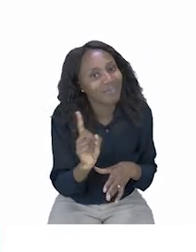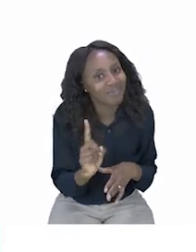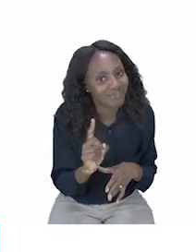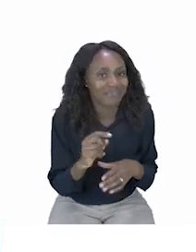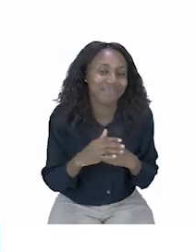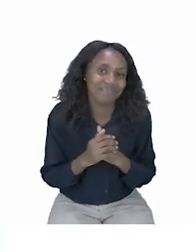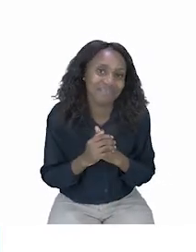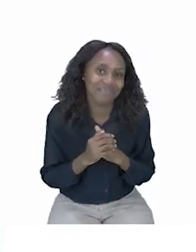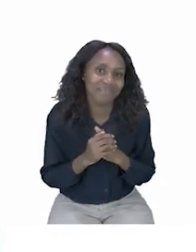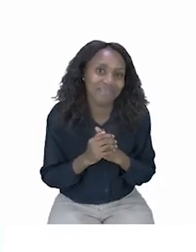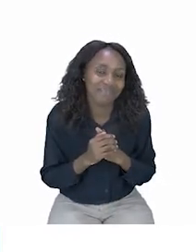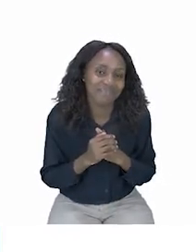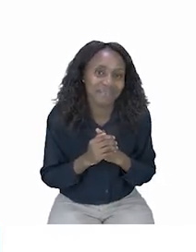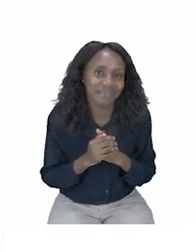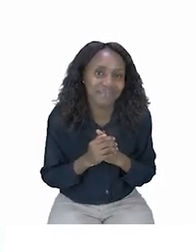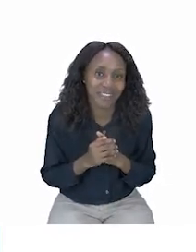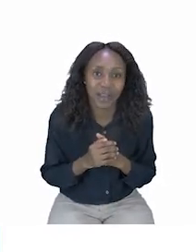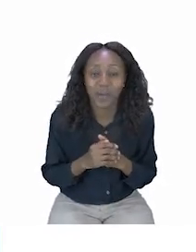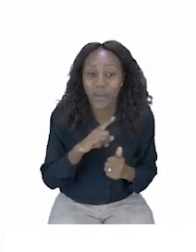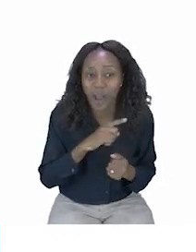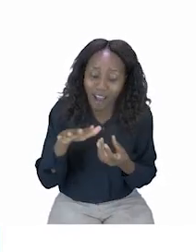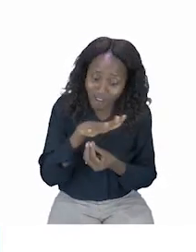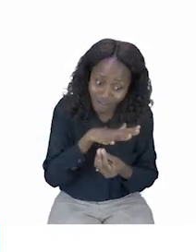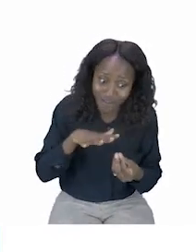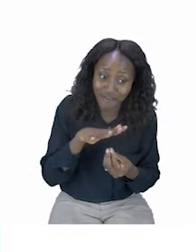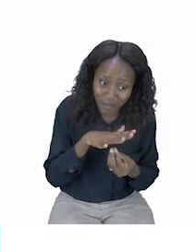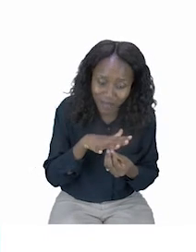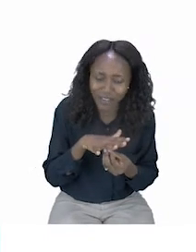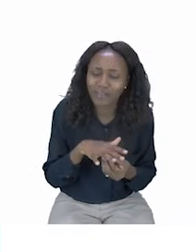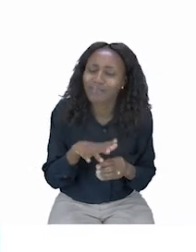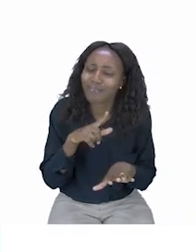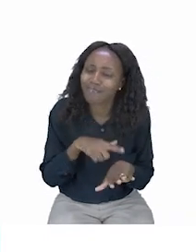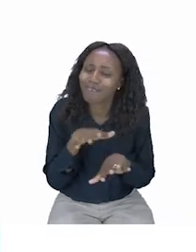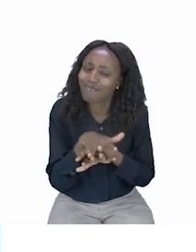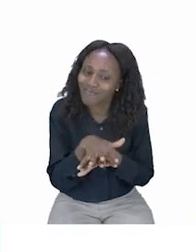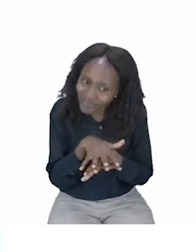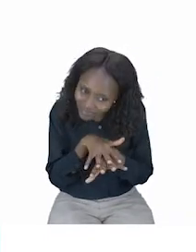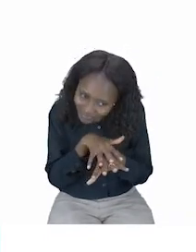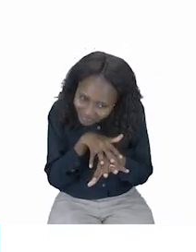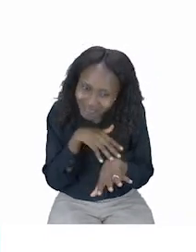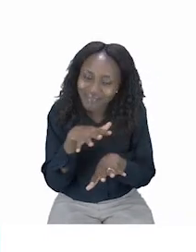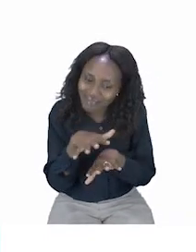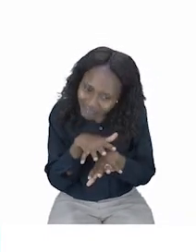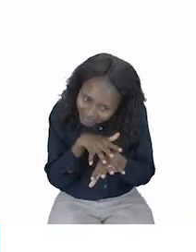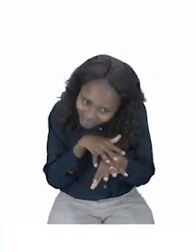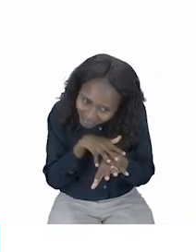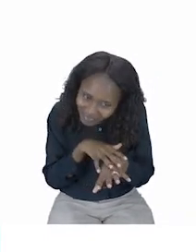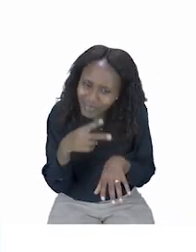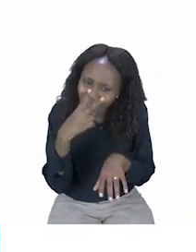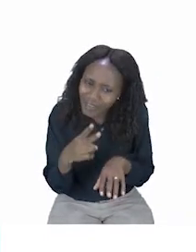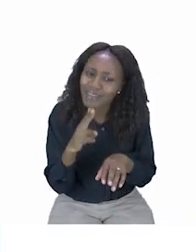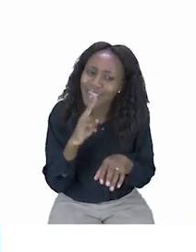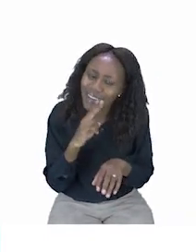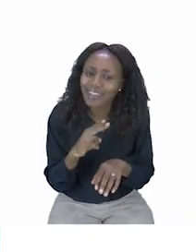with the family. Now take your time, make sure that your answers are correct by checking